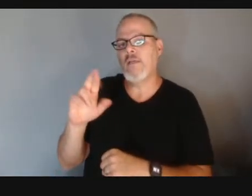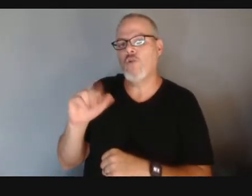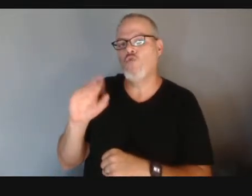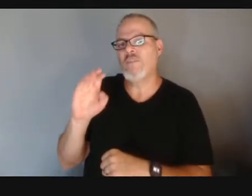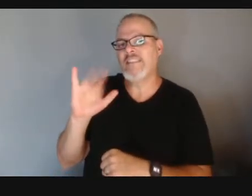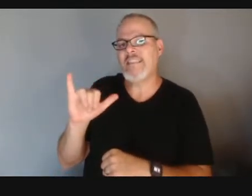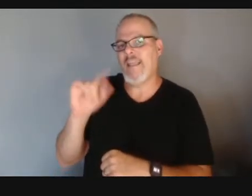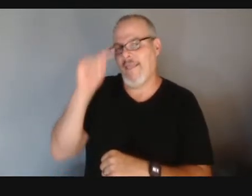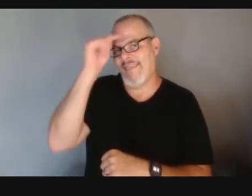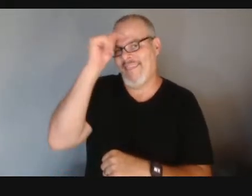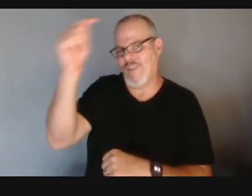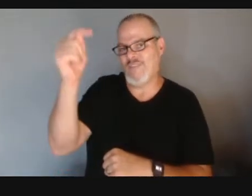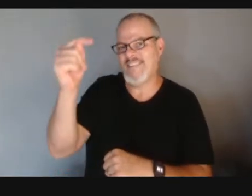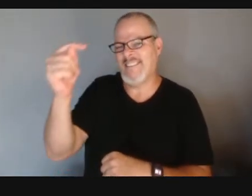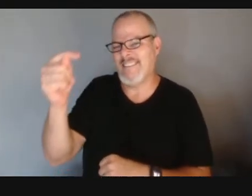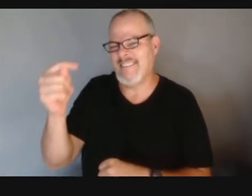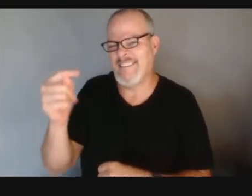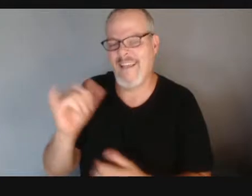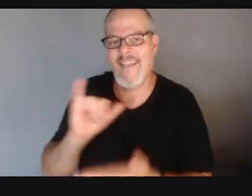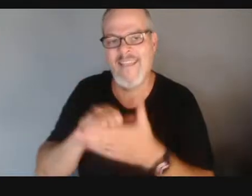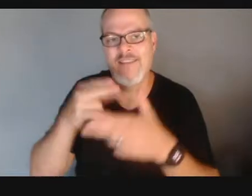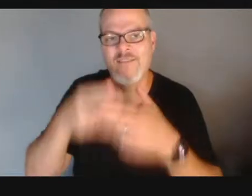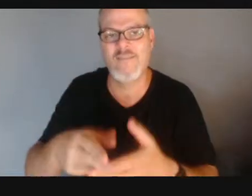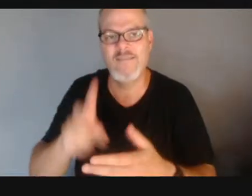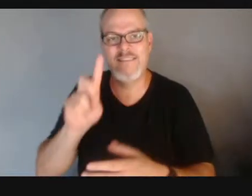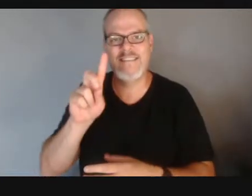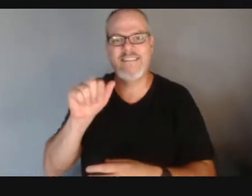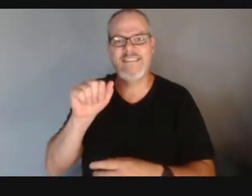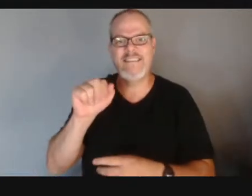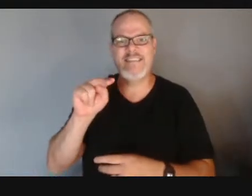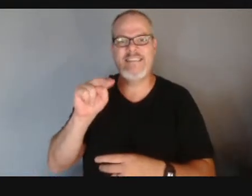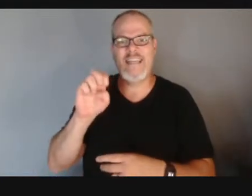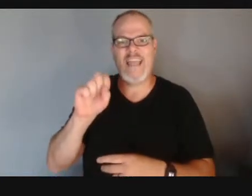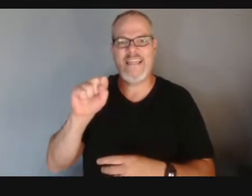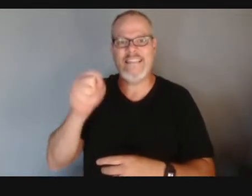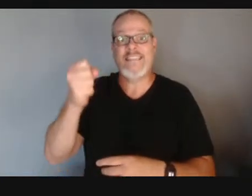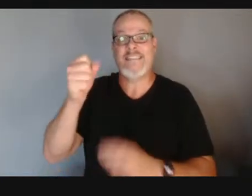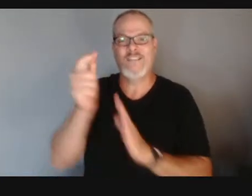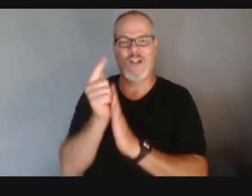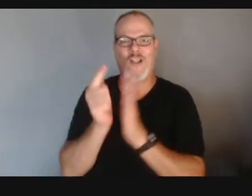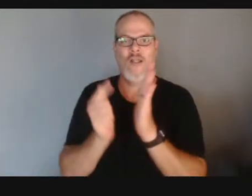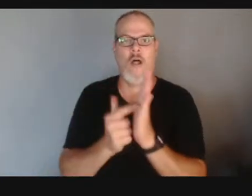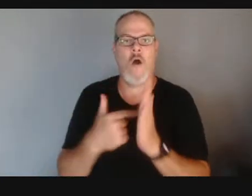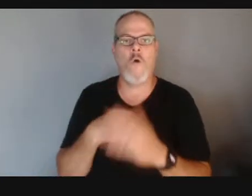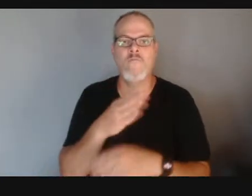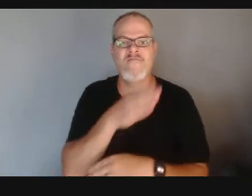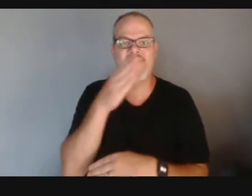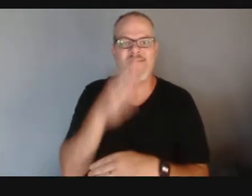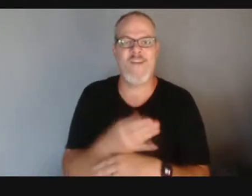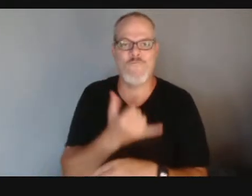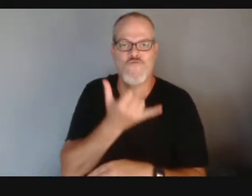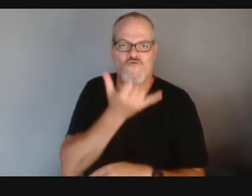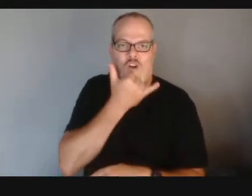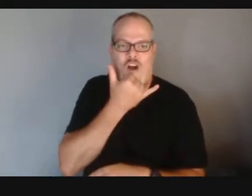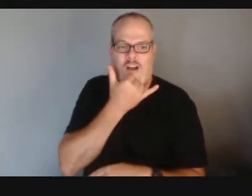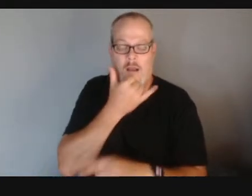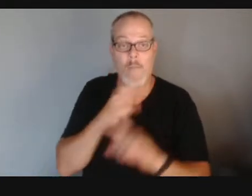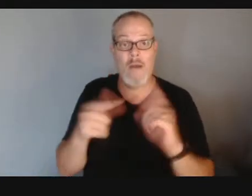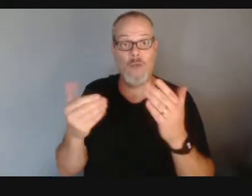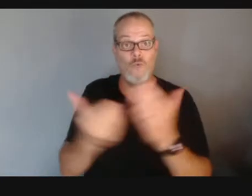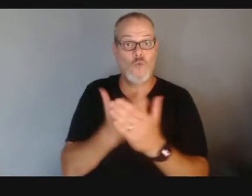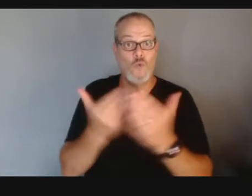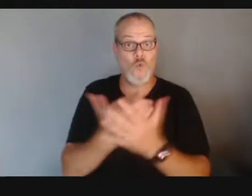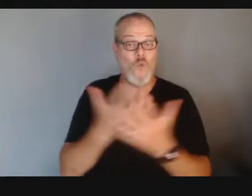Yeah. I call that like Dane's Law. Yeah. Never been wrong type of thing in the modern era. Yeah. The new one is